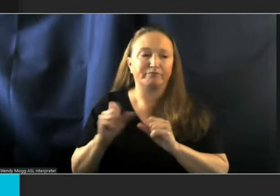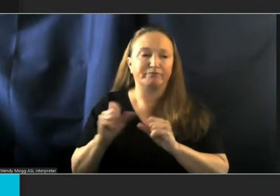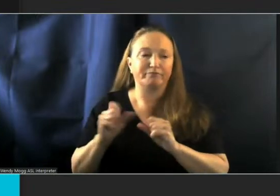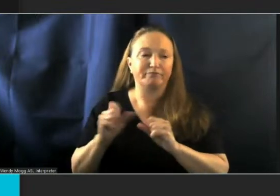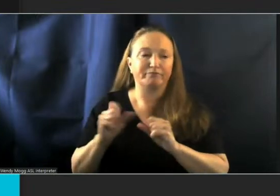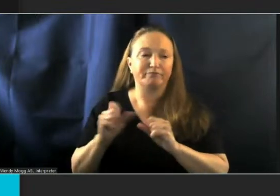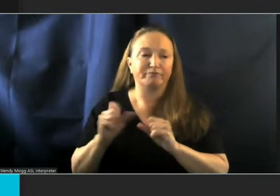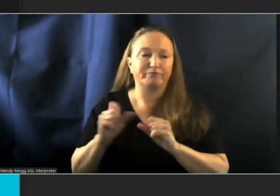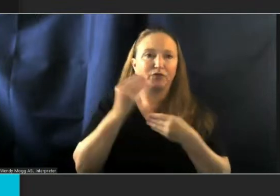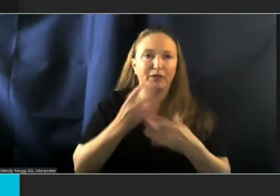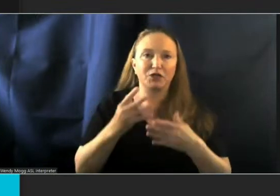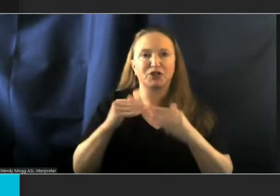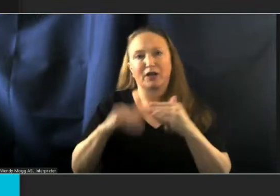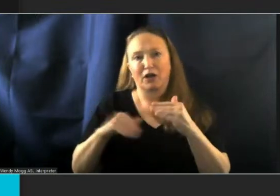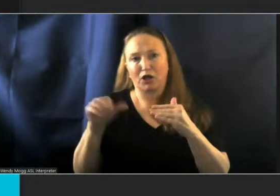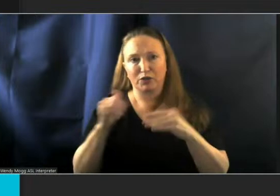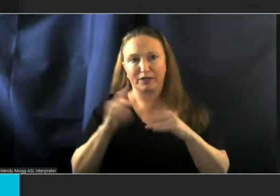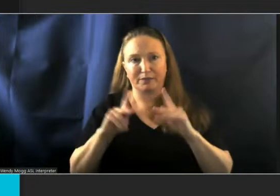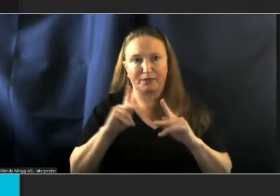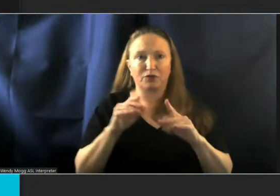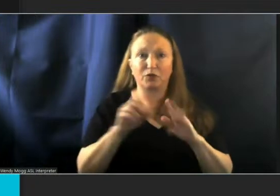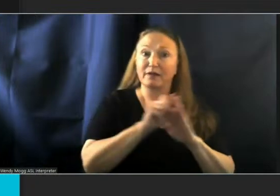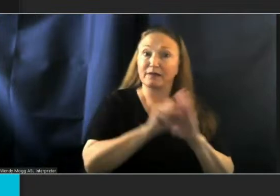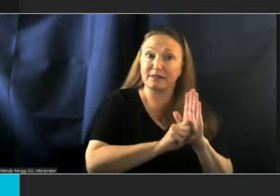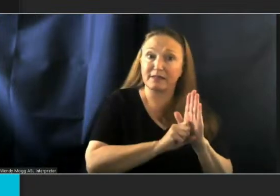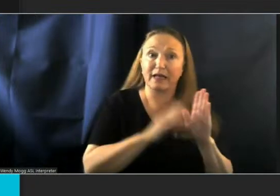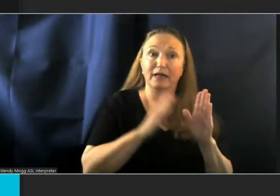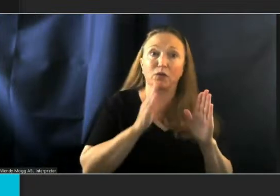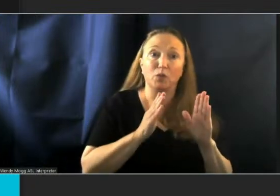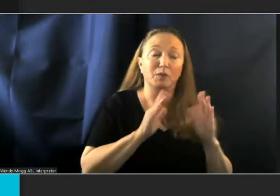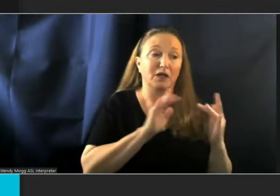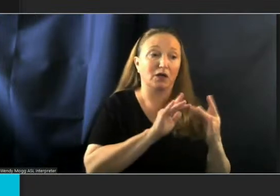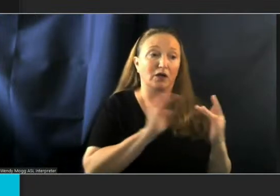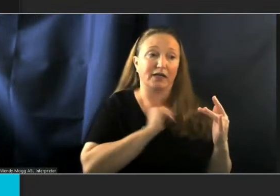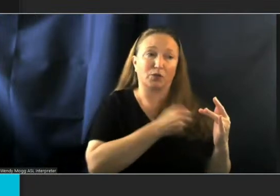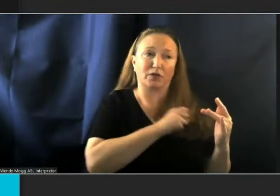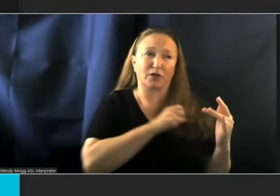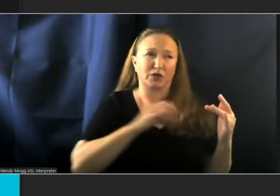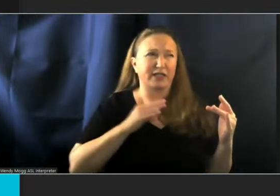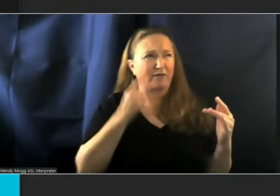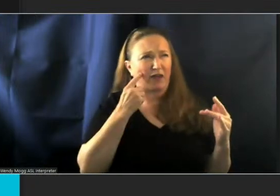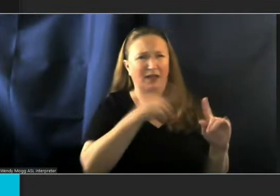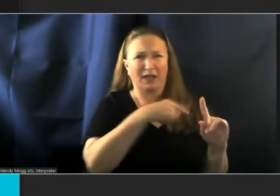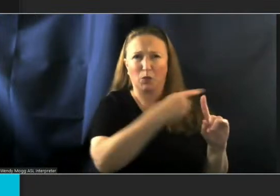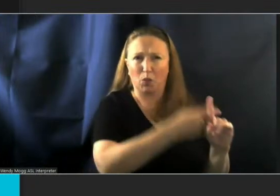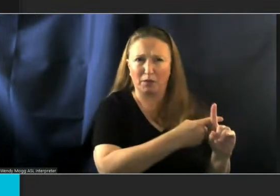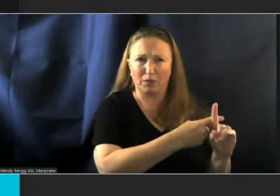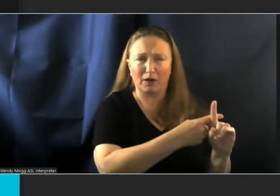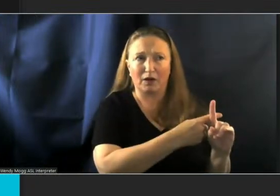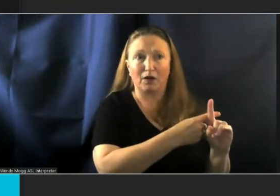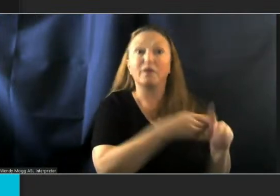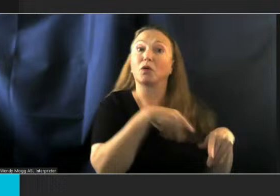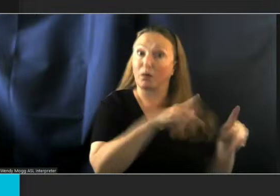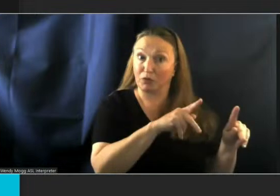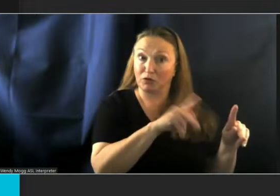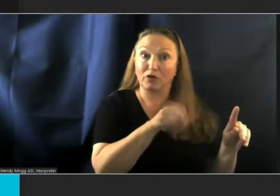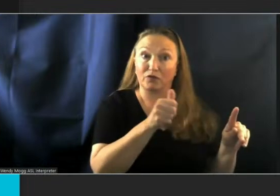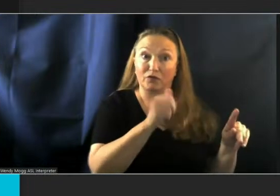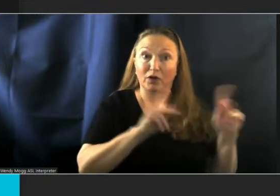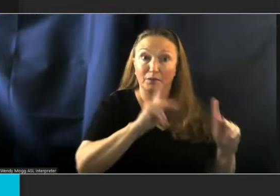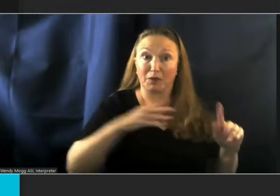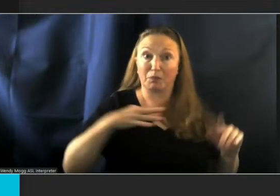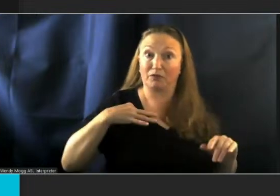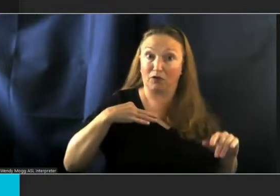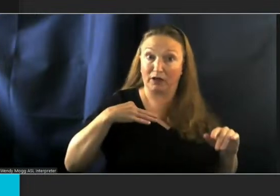state in about a month from now, I believe it is. And we have opportunities for people to volunteer. So if you